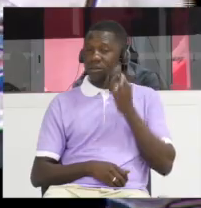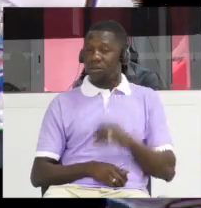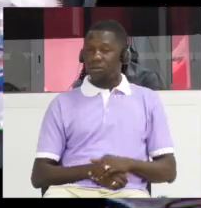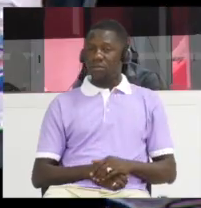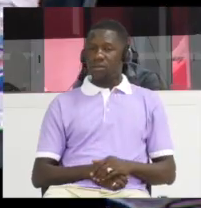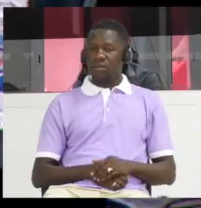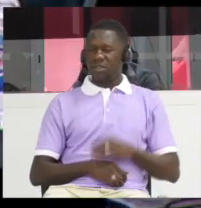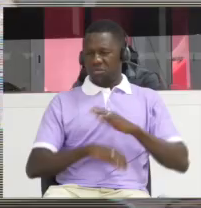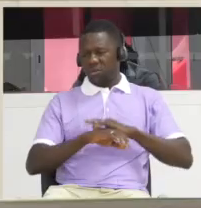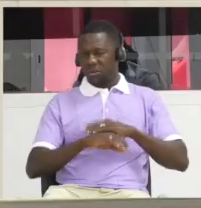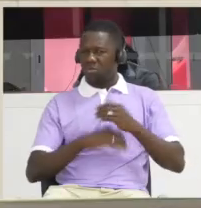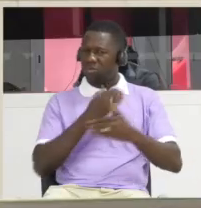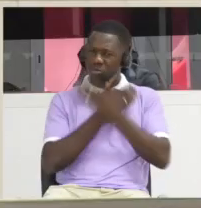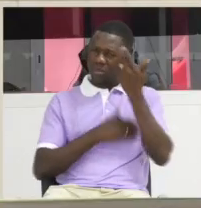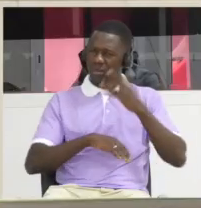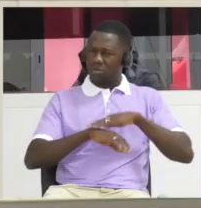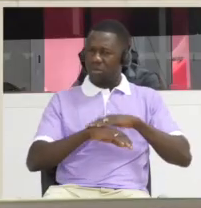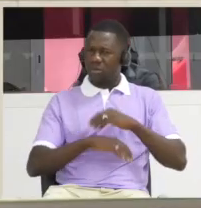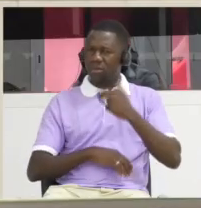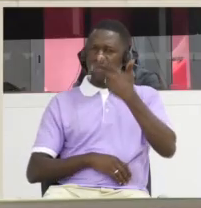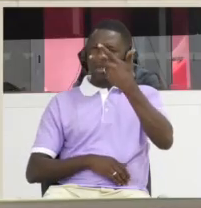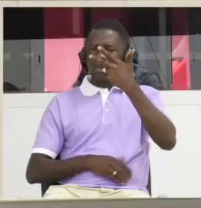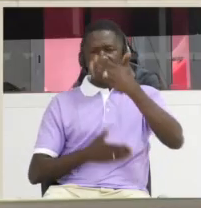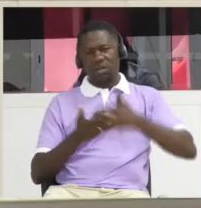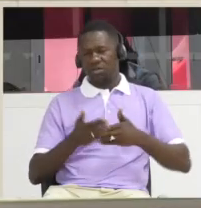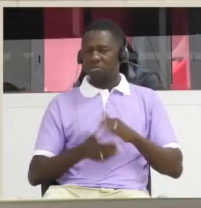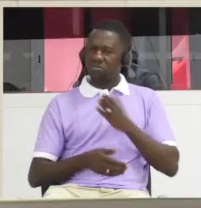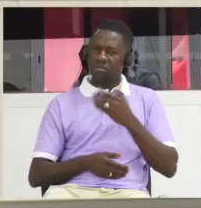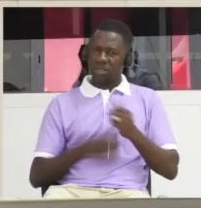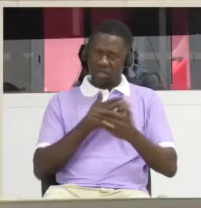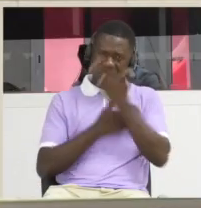must have been around 8:30 or so, very early in the morning.